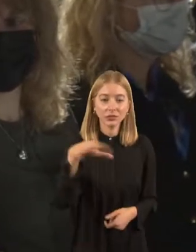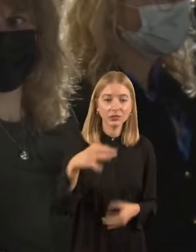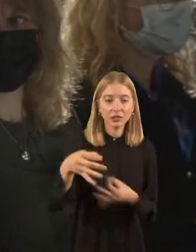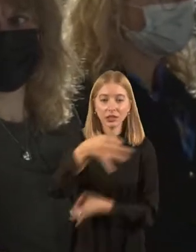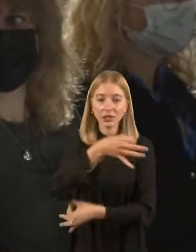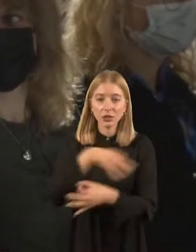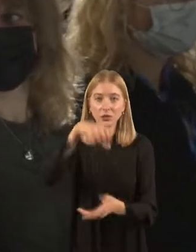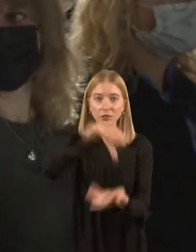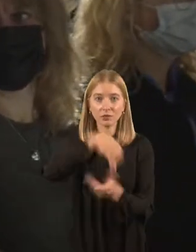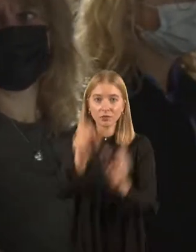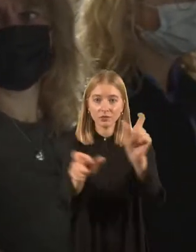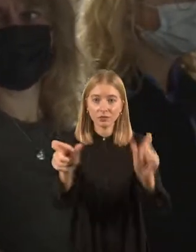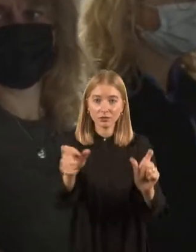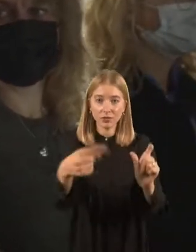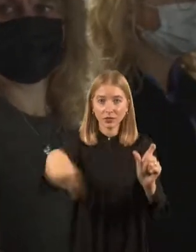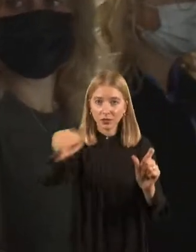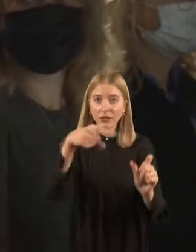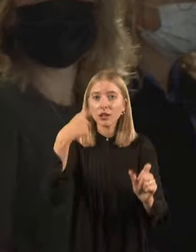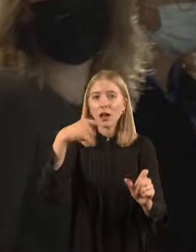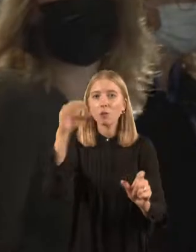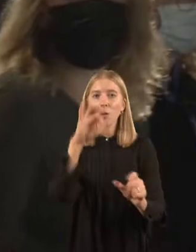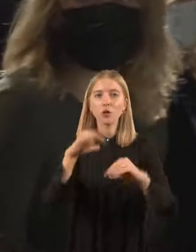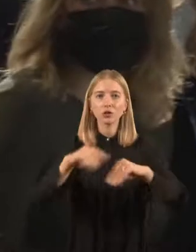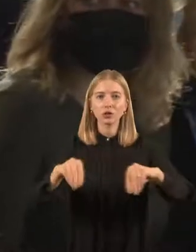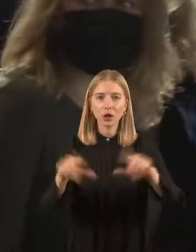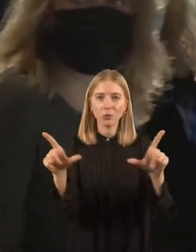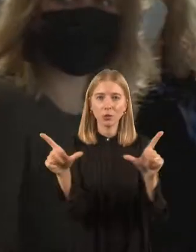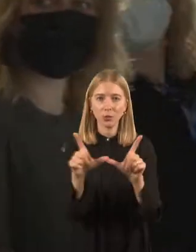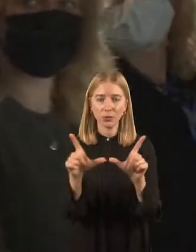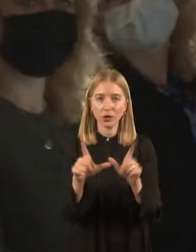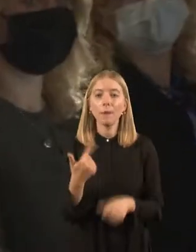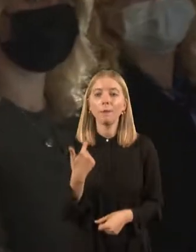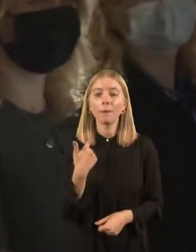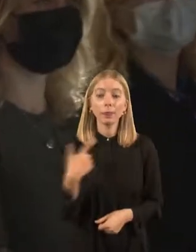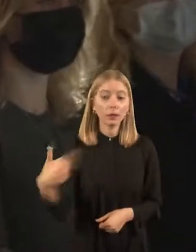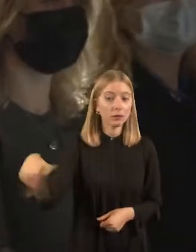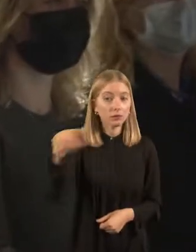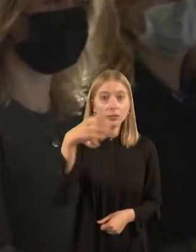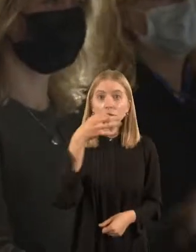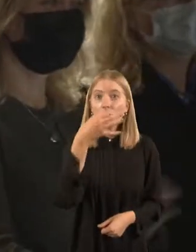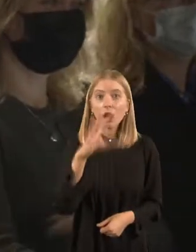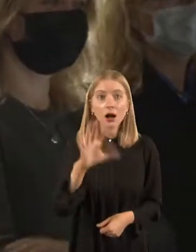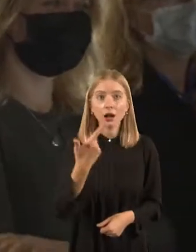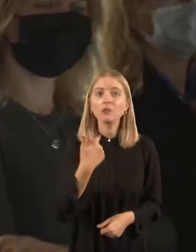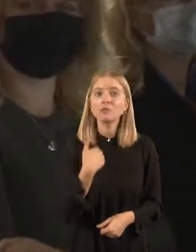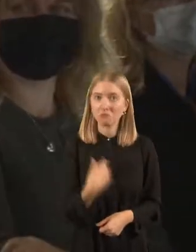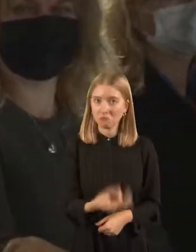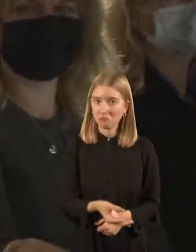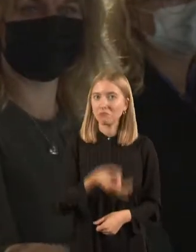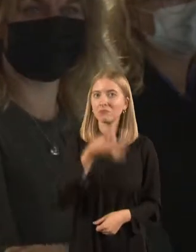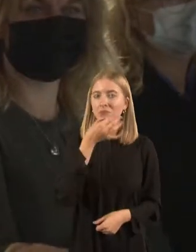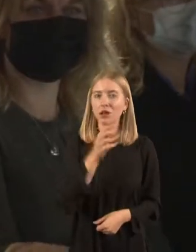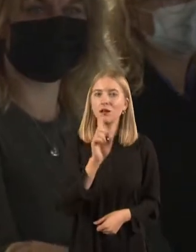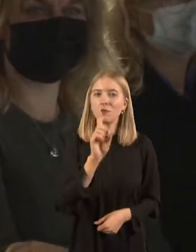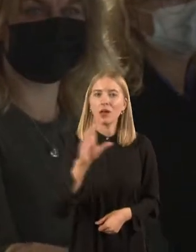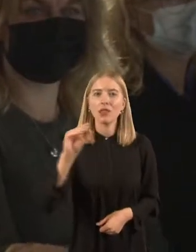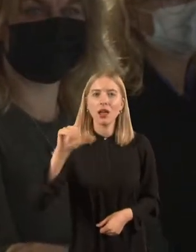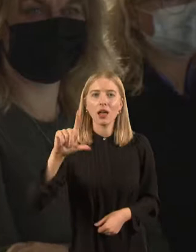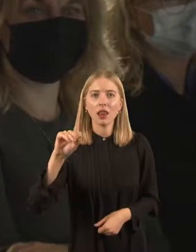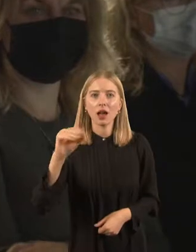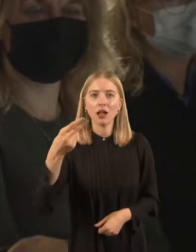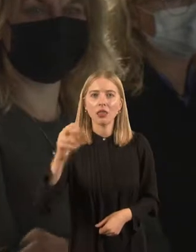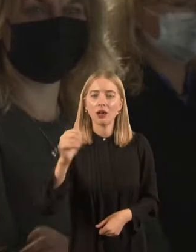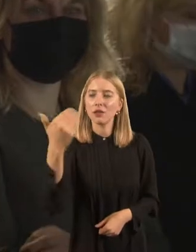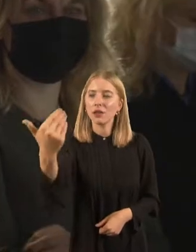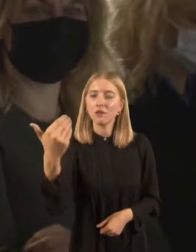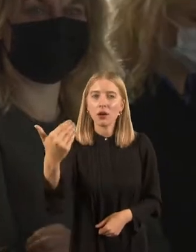All panel participants mentioned agriculture. I liked what you said,